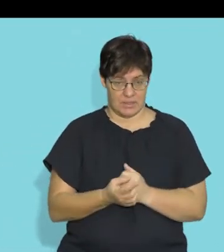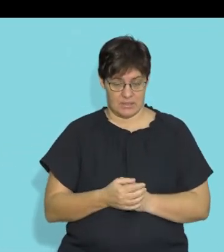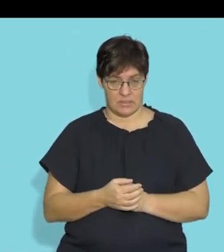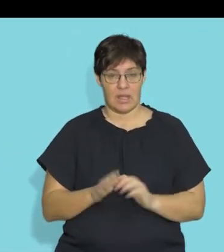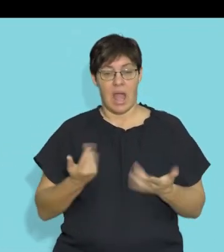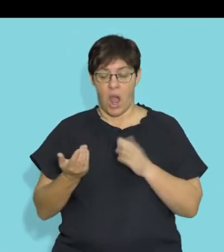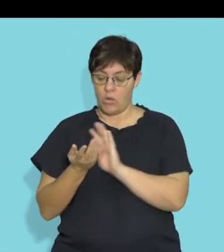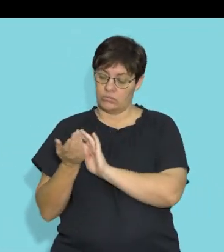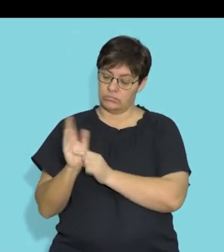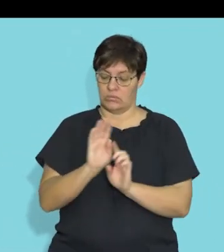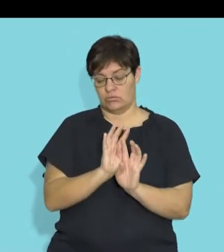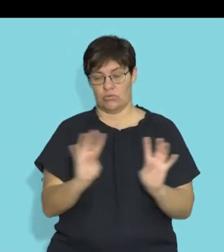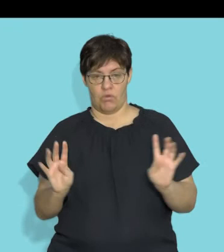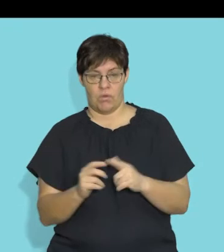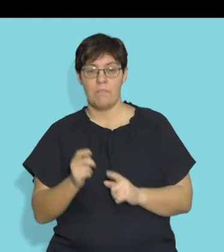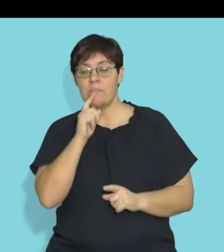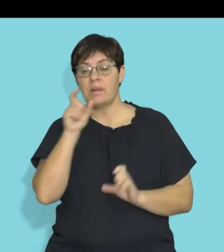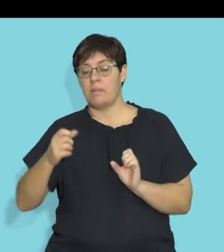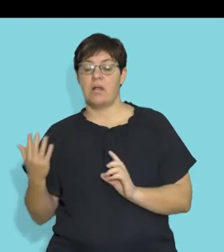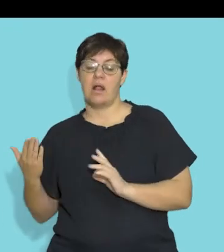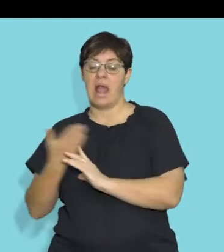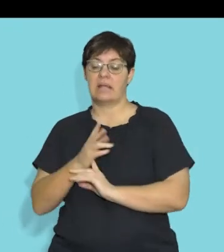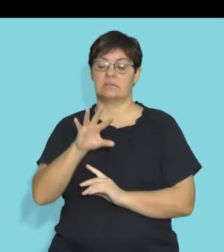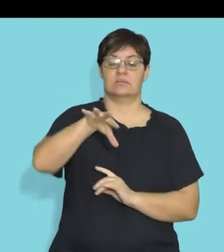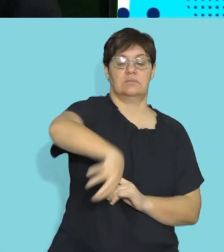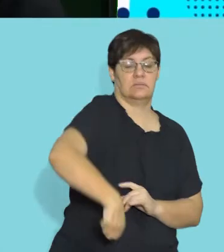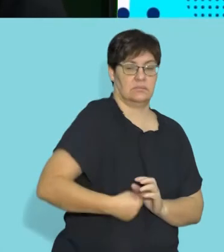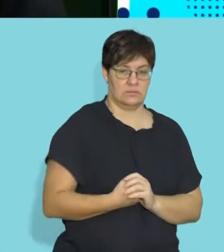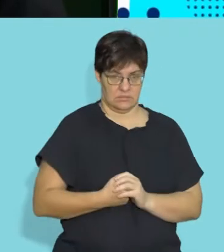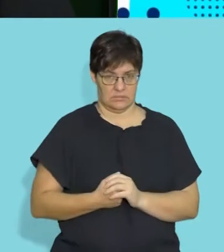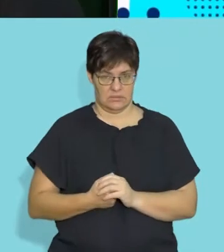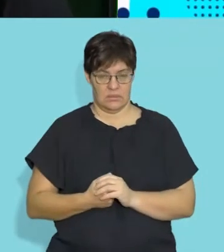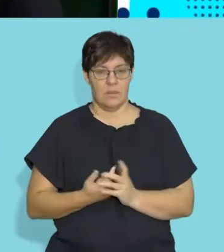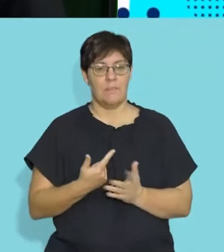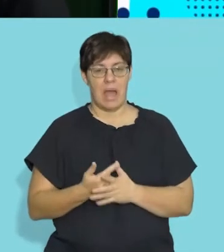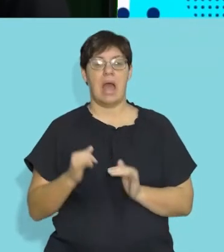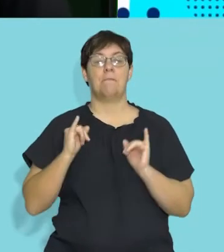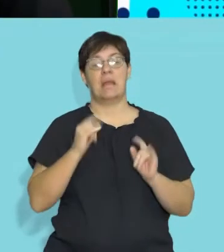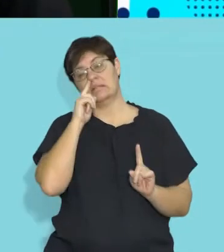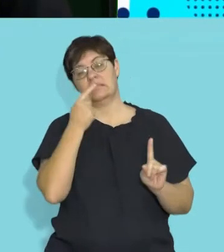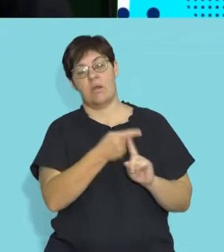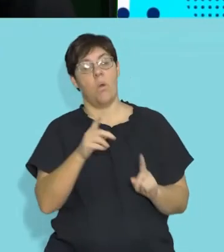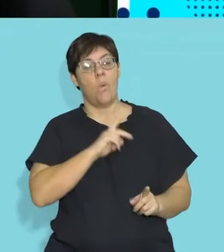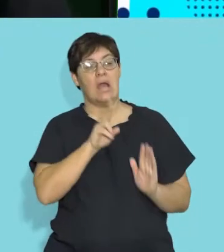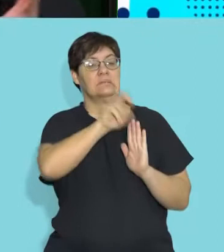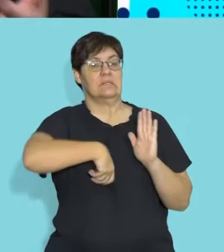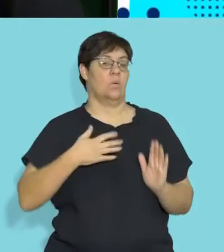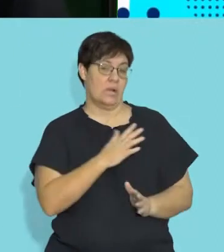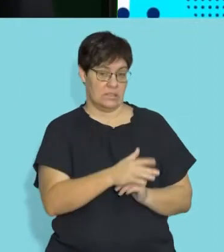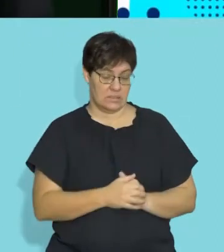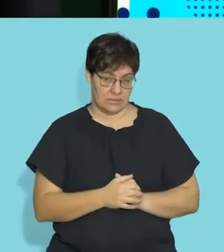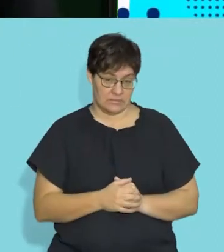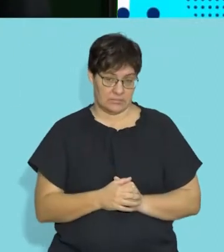you need to make sure that the way you're displaying your stock is not accessible to people that may have bad intentions in order